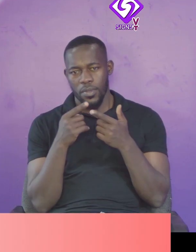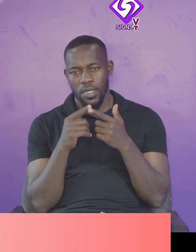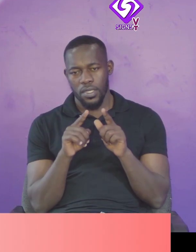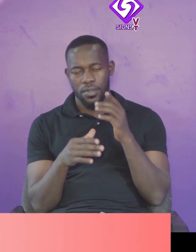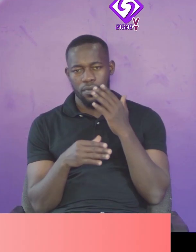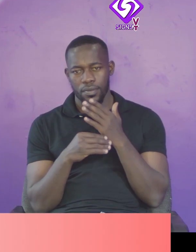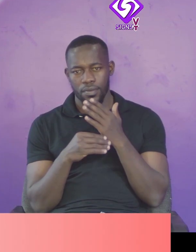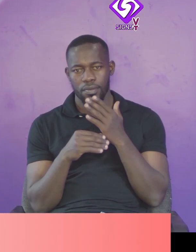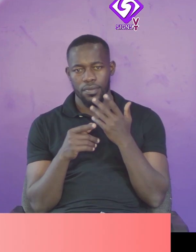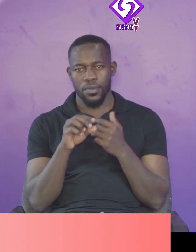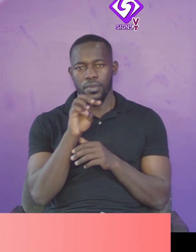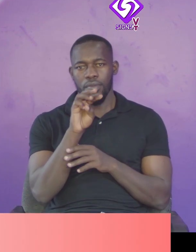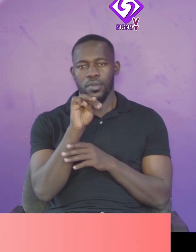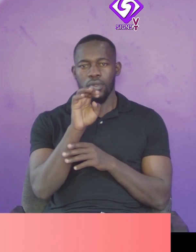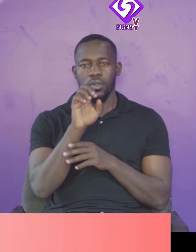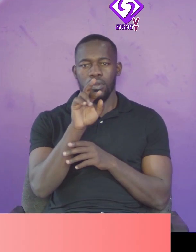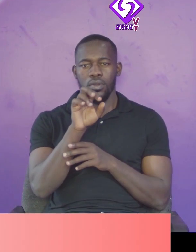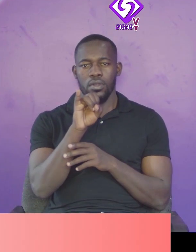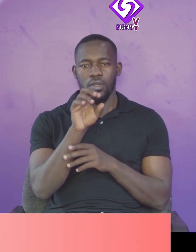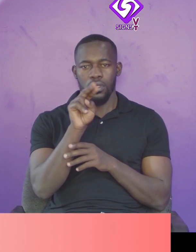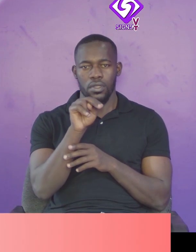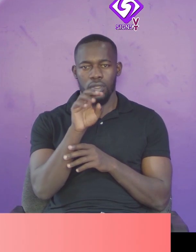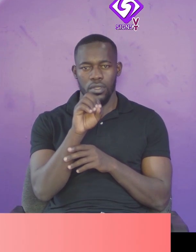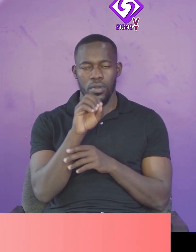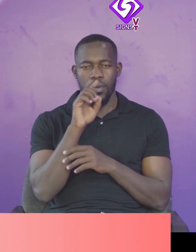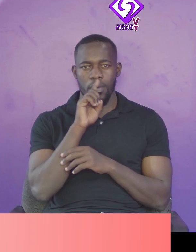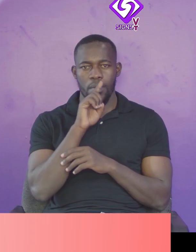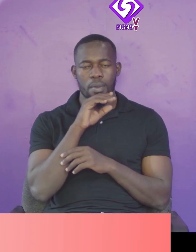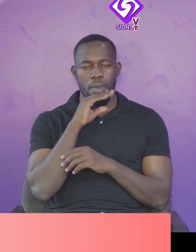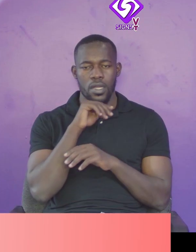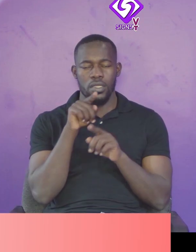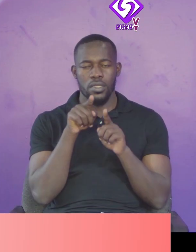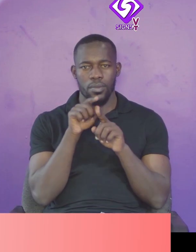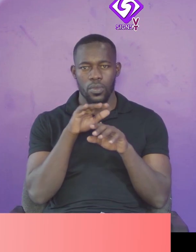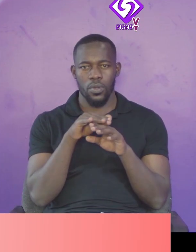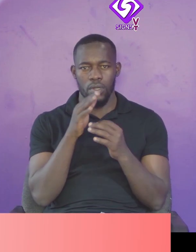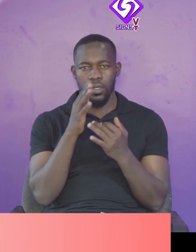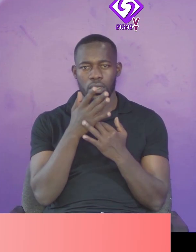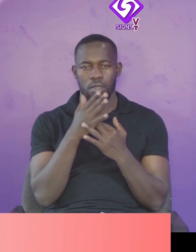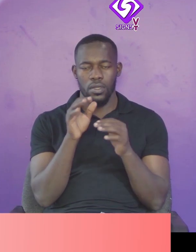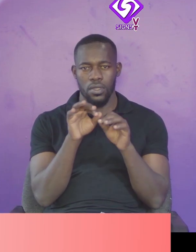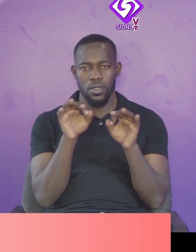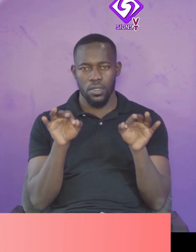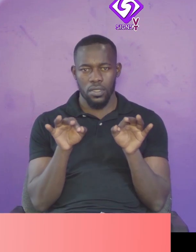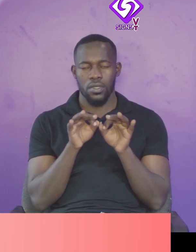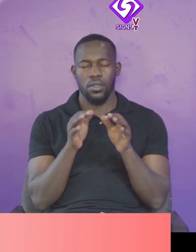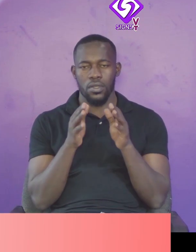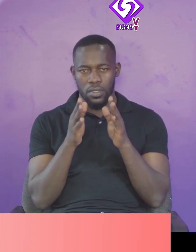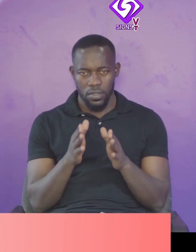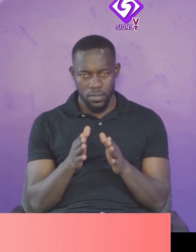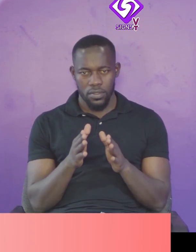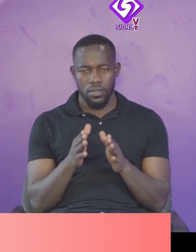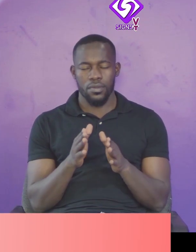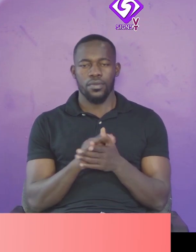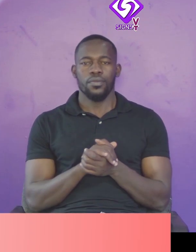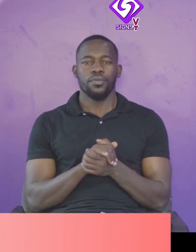that Merino is a striker in disguise. He has been a midfielder. At Real Sociedad, he also played as a